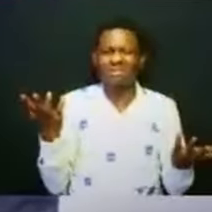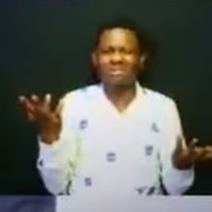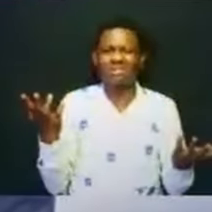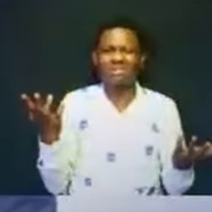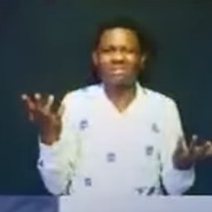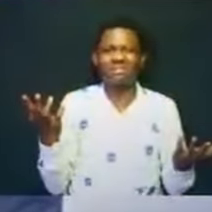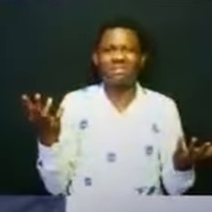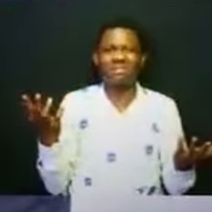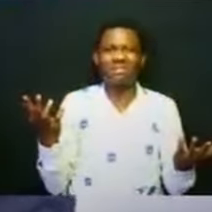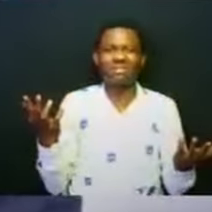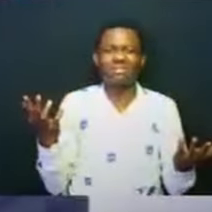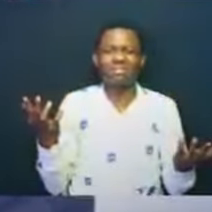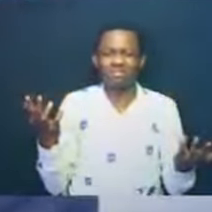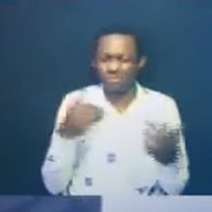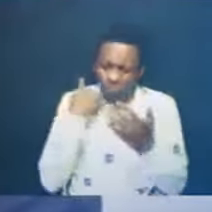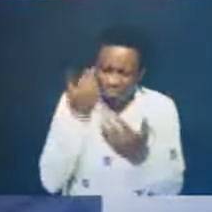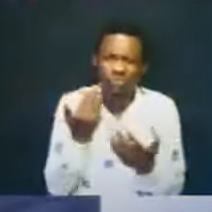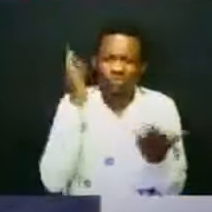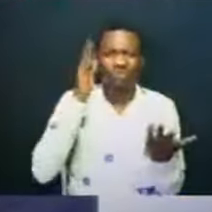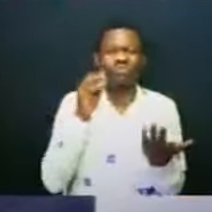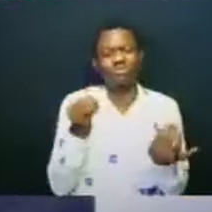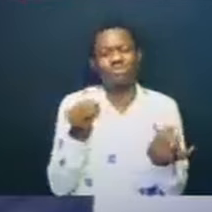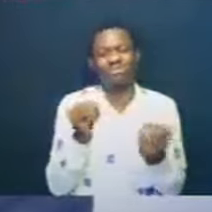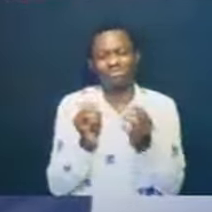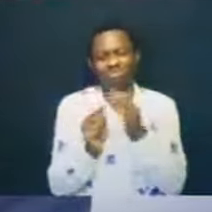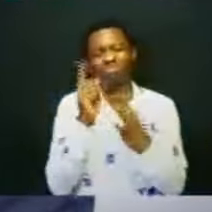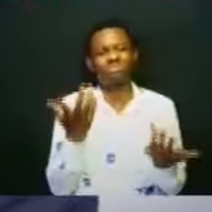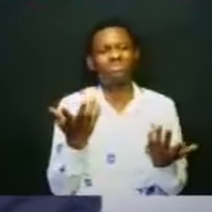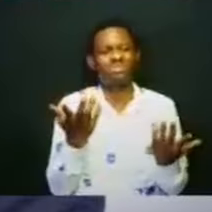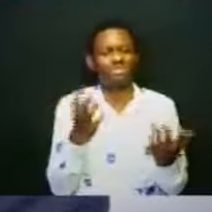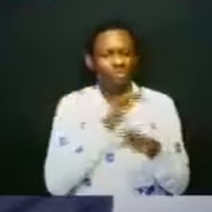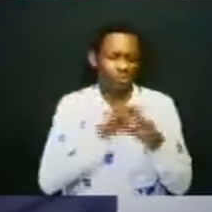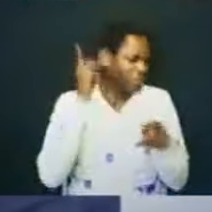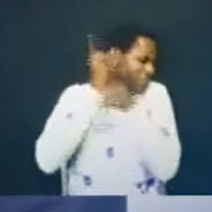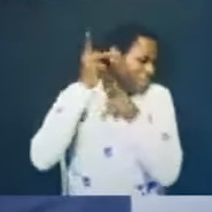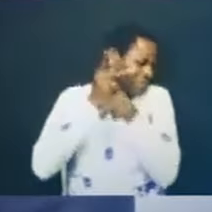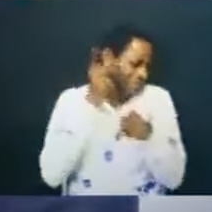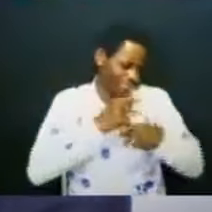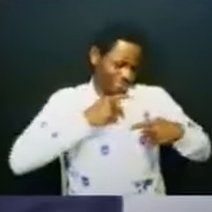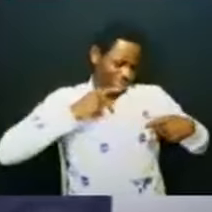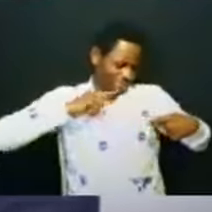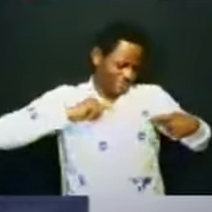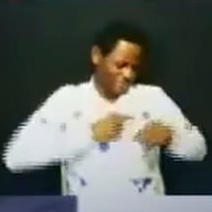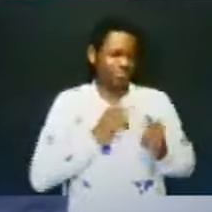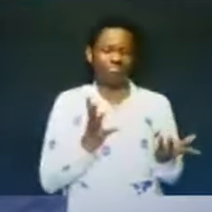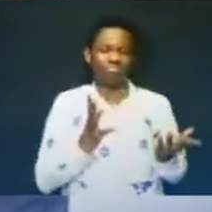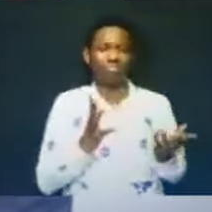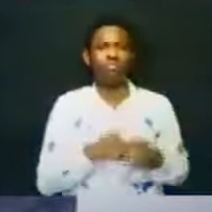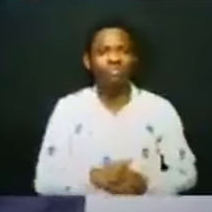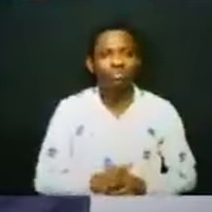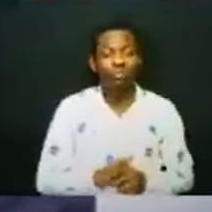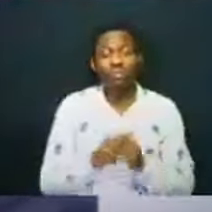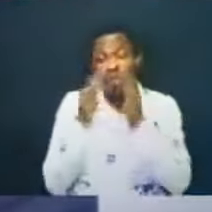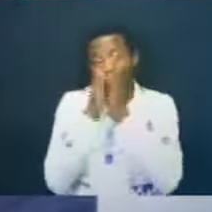senche bia utinwi yebefu. Something granting you for yes. Now I pray